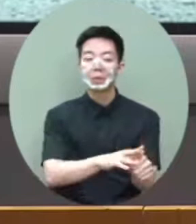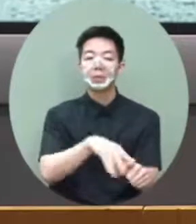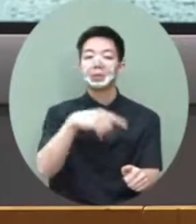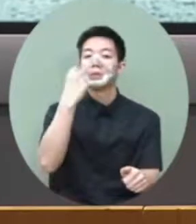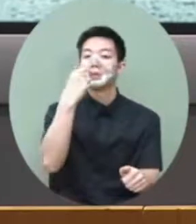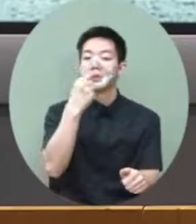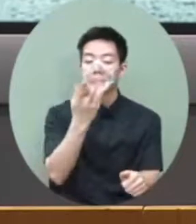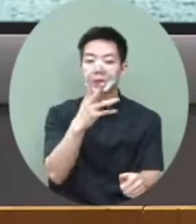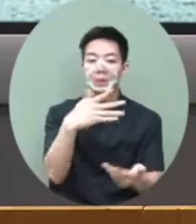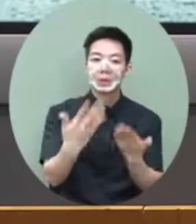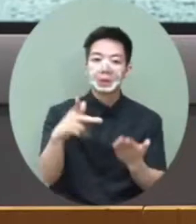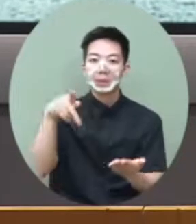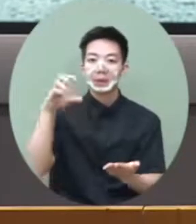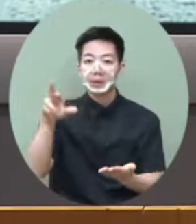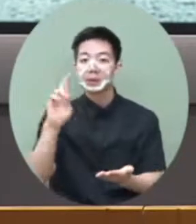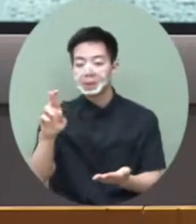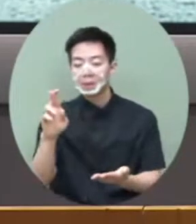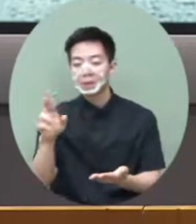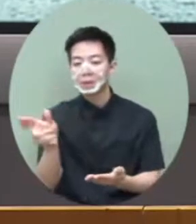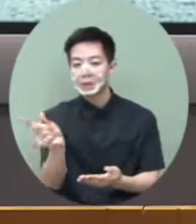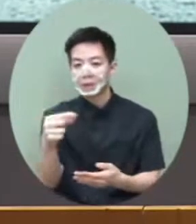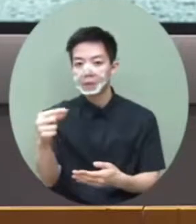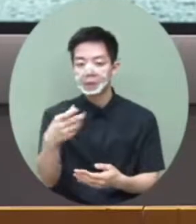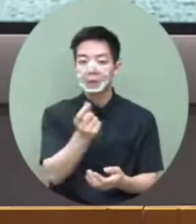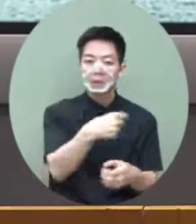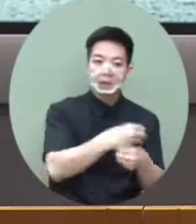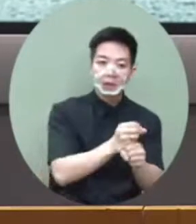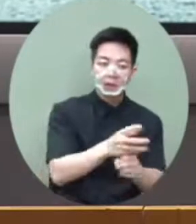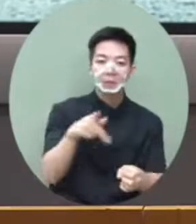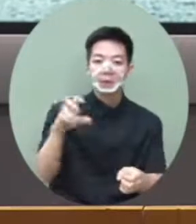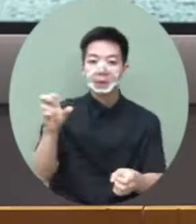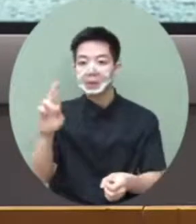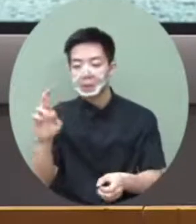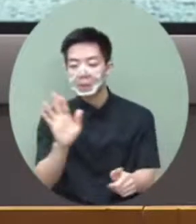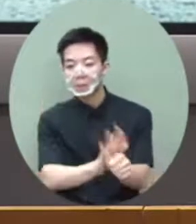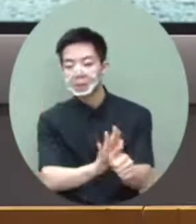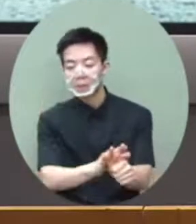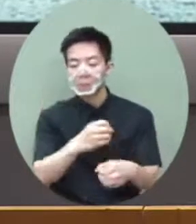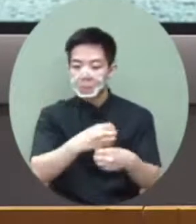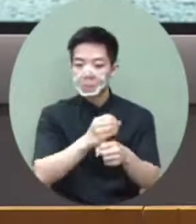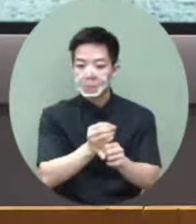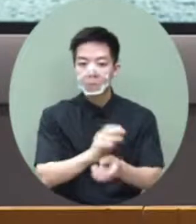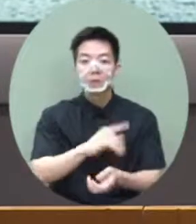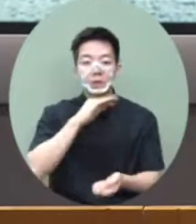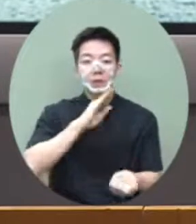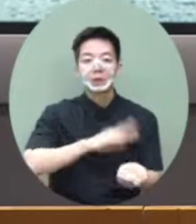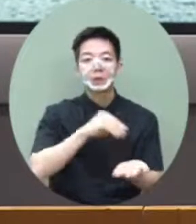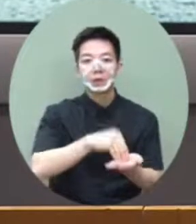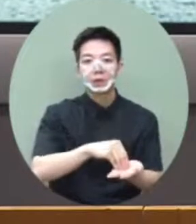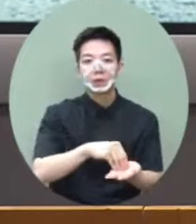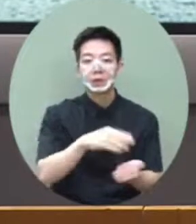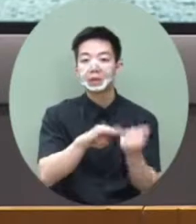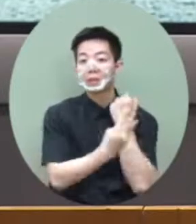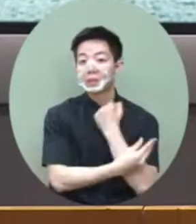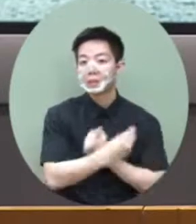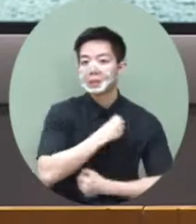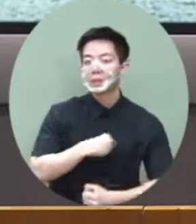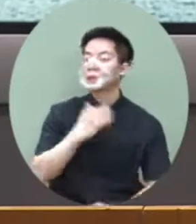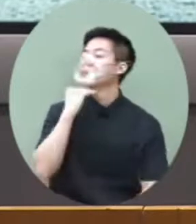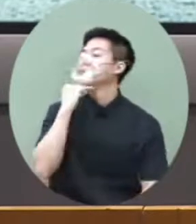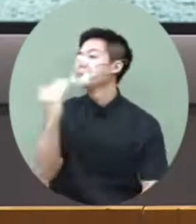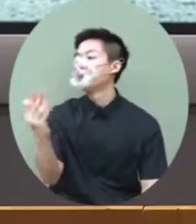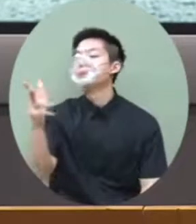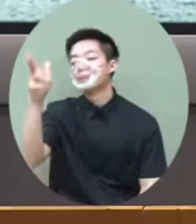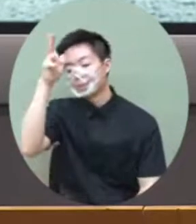factors that would arouse the suspicion of the pathologist for them to test